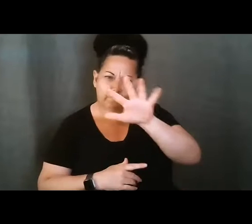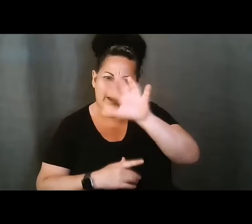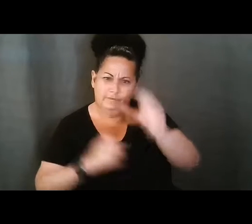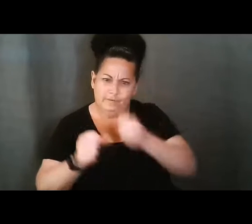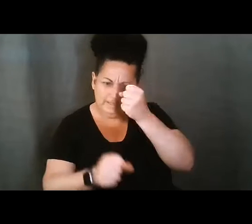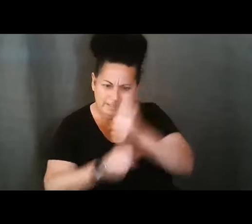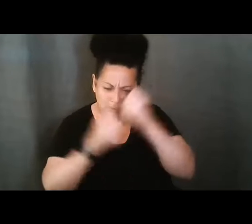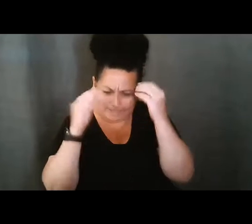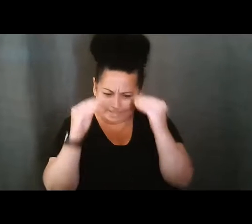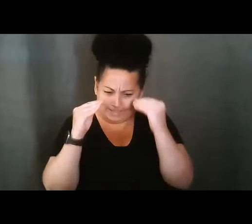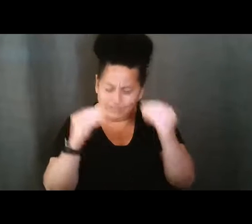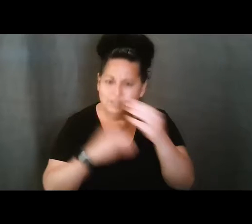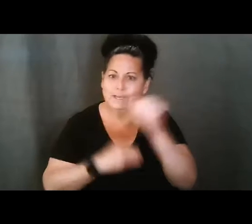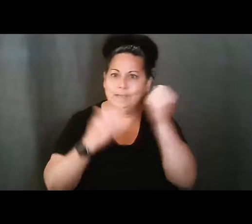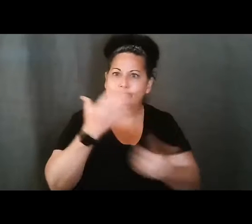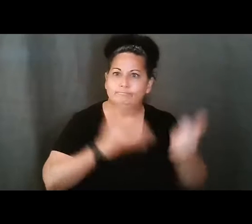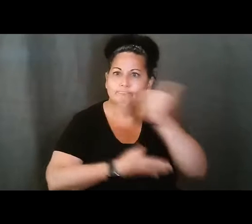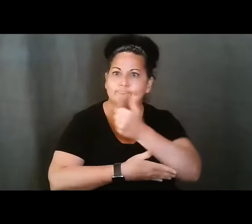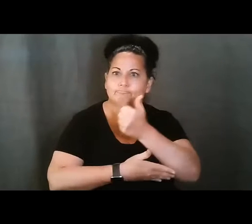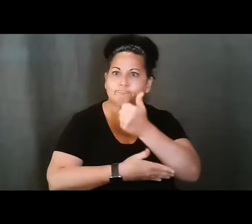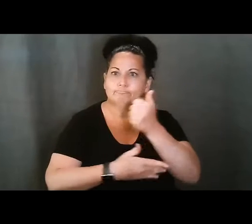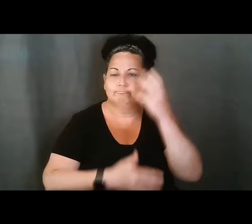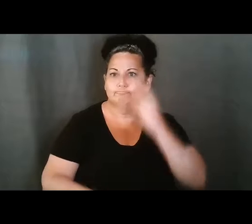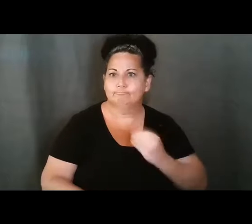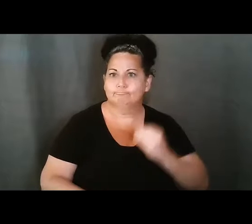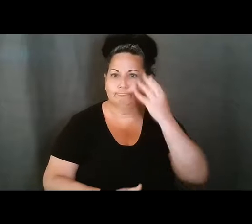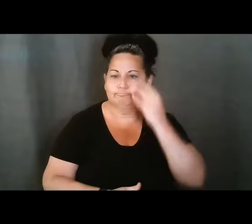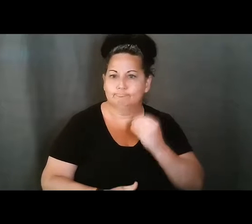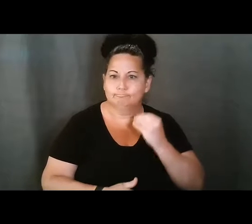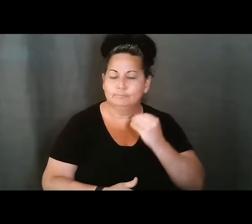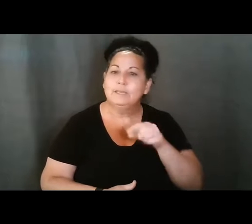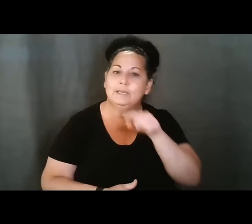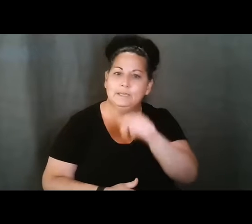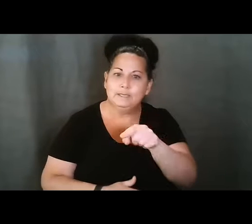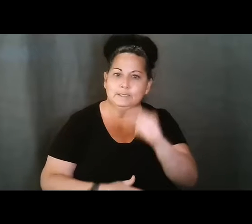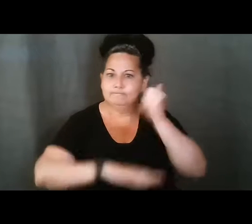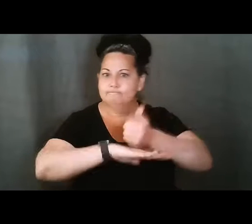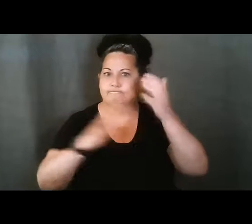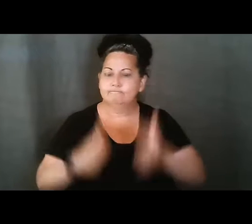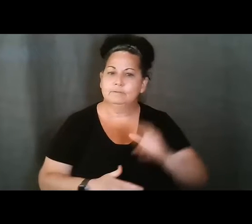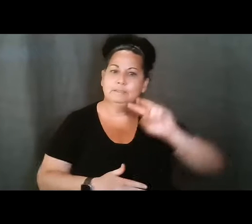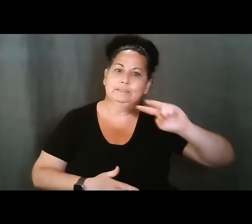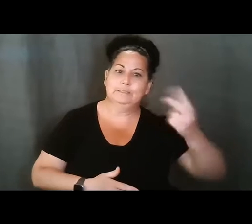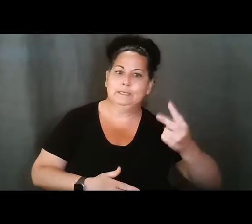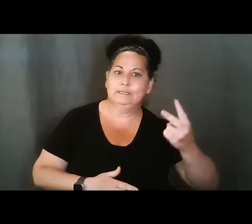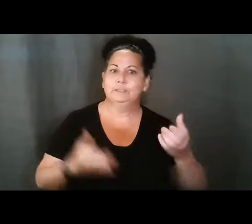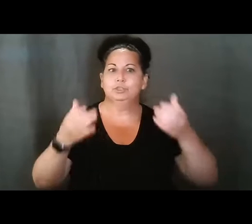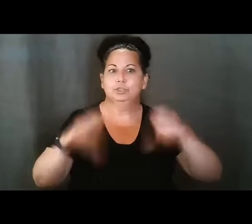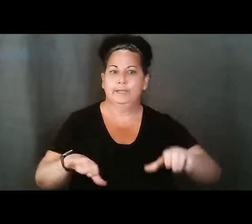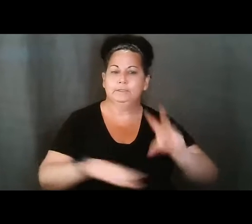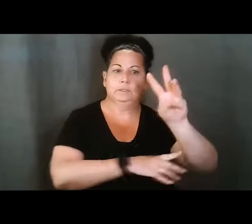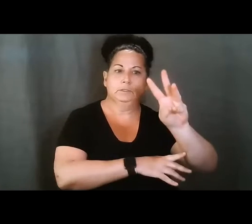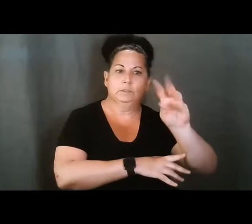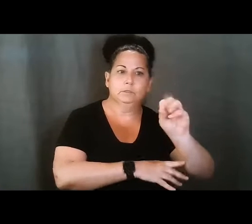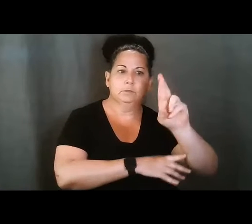experience. He is the founder of Second Chance Works, a program for restorative justice.